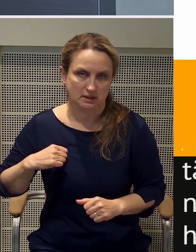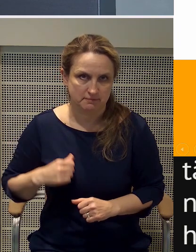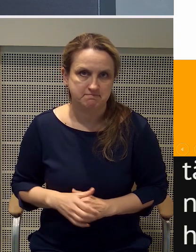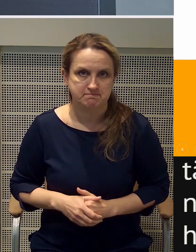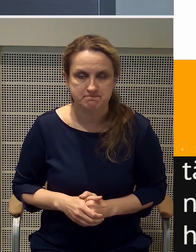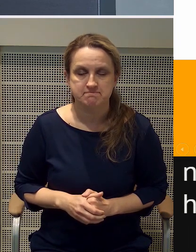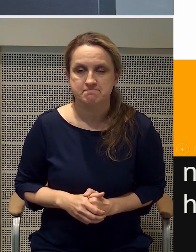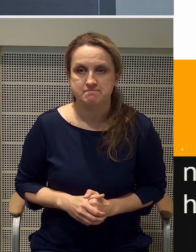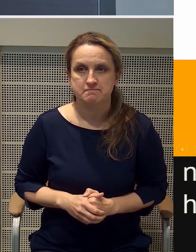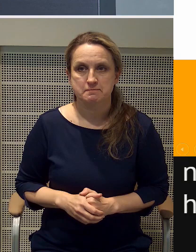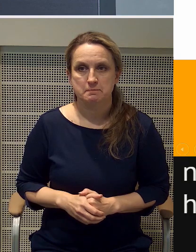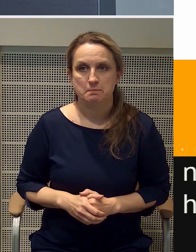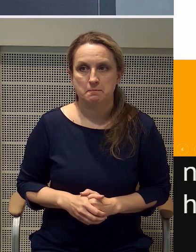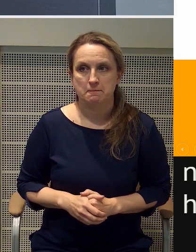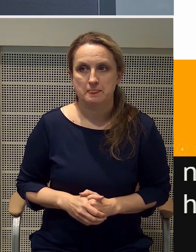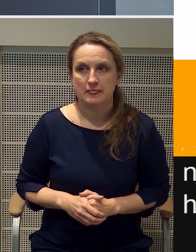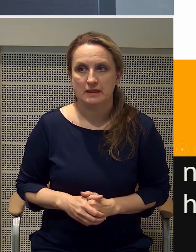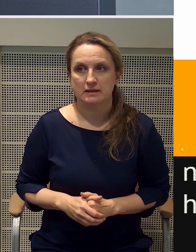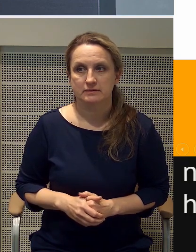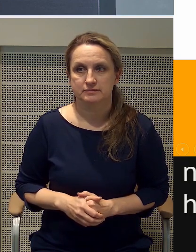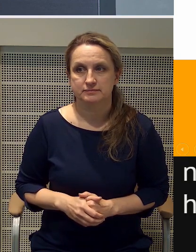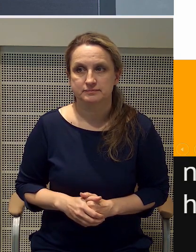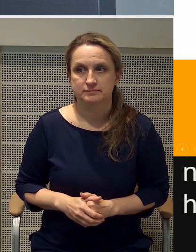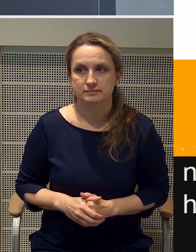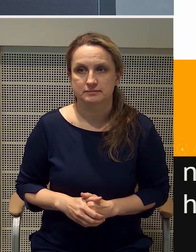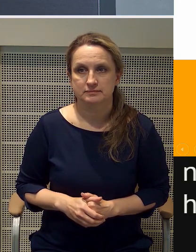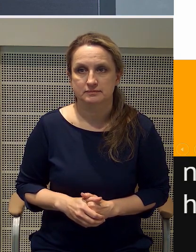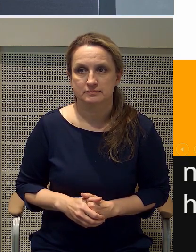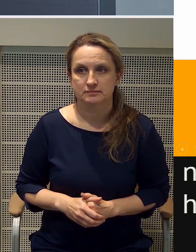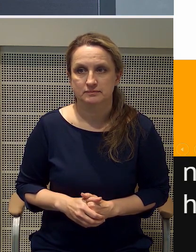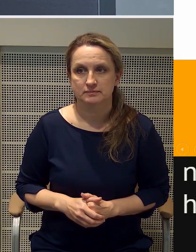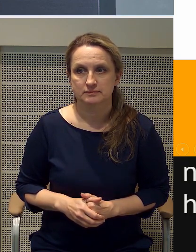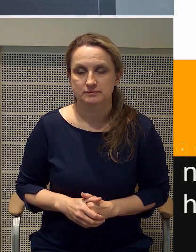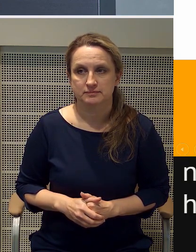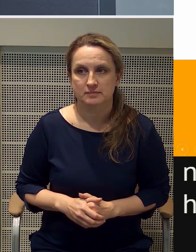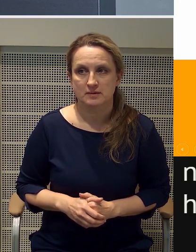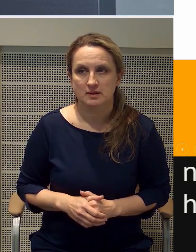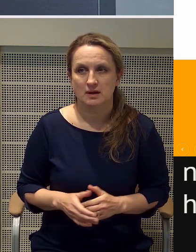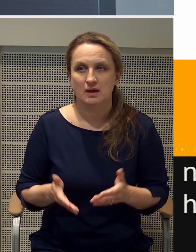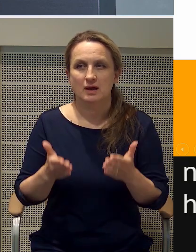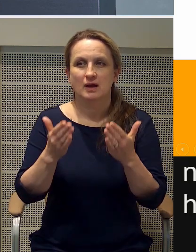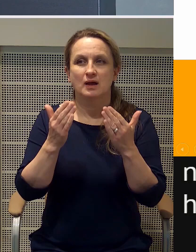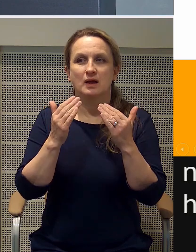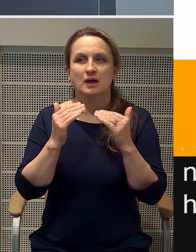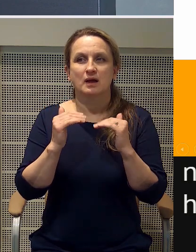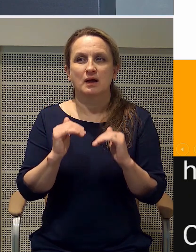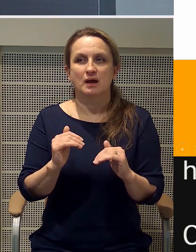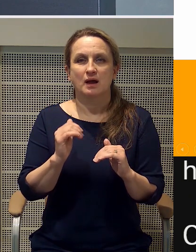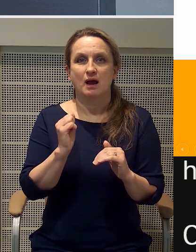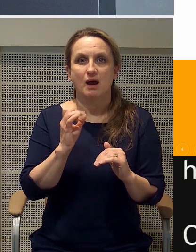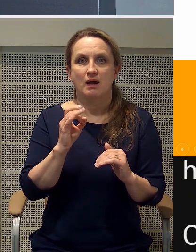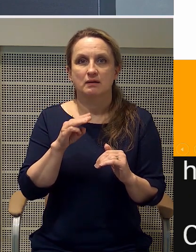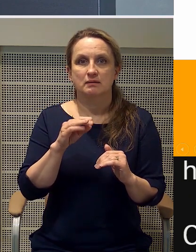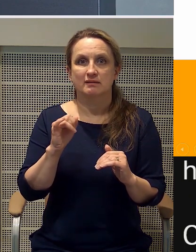very good, so the health insurance fund agreed to continue supporting it